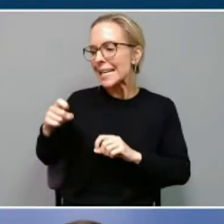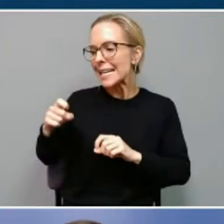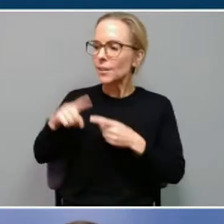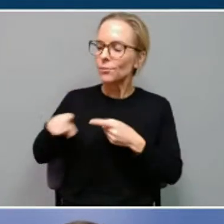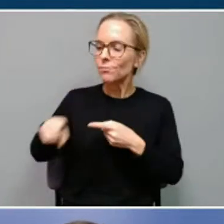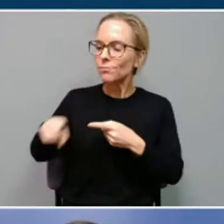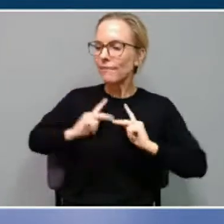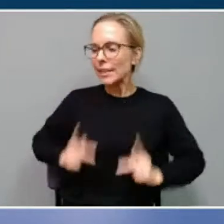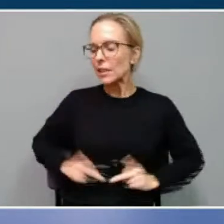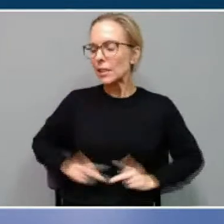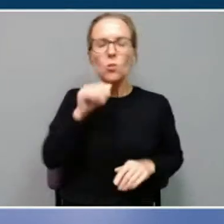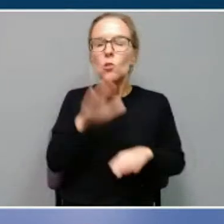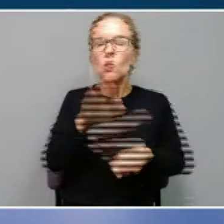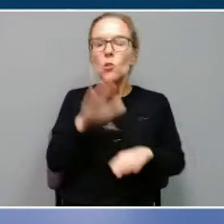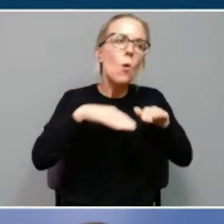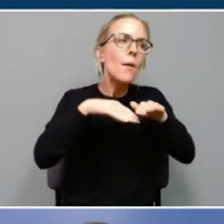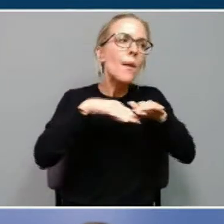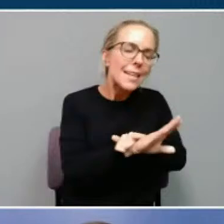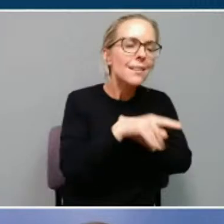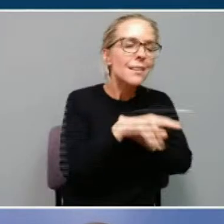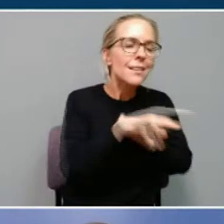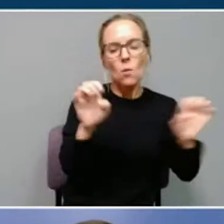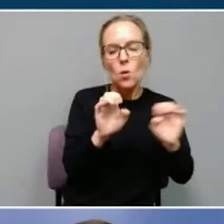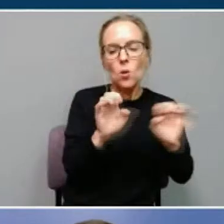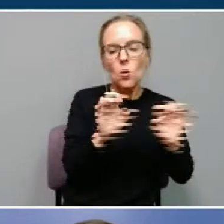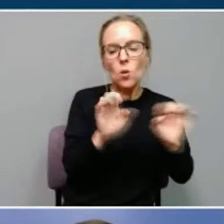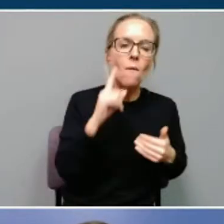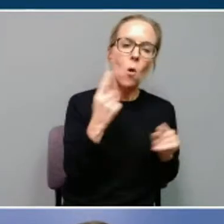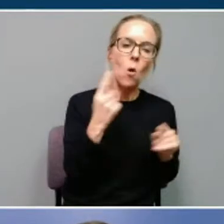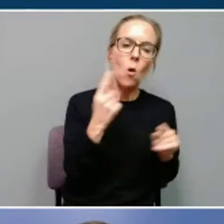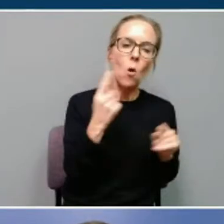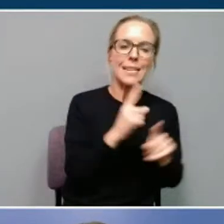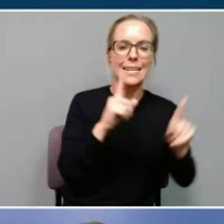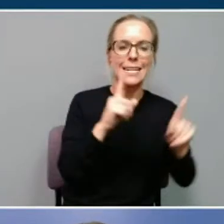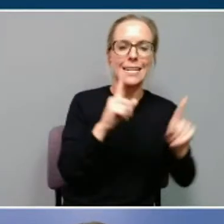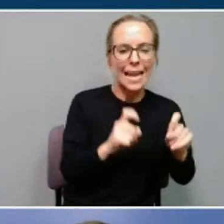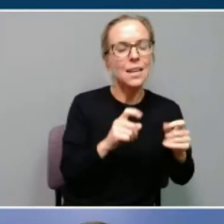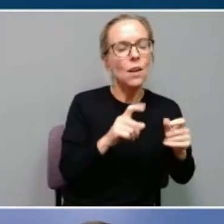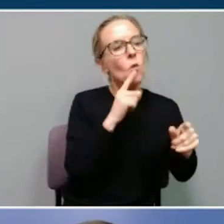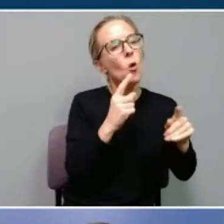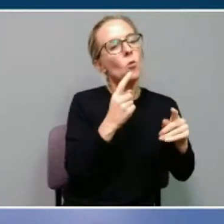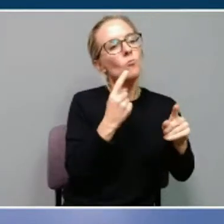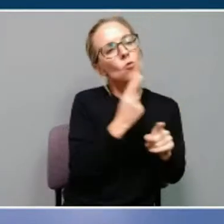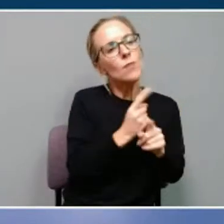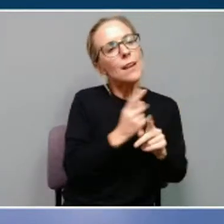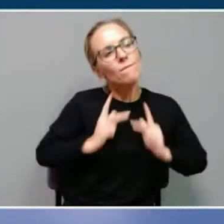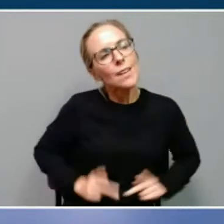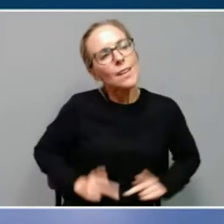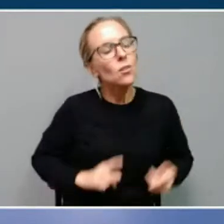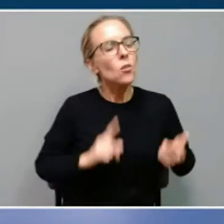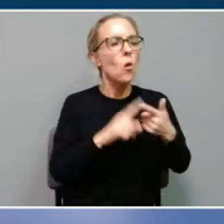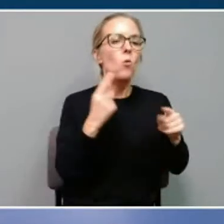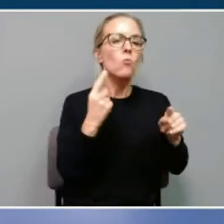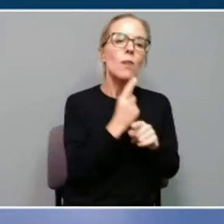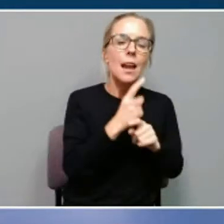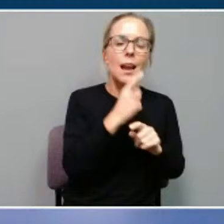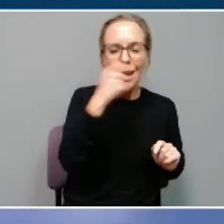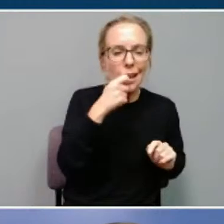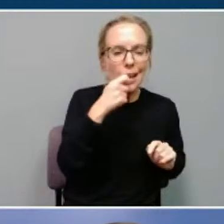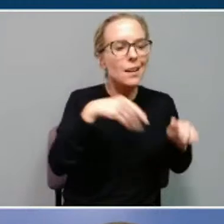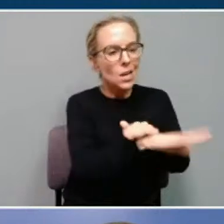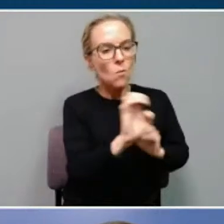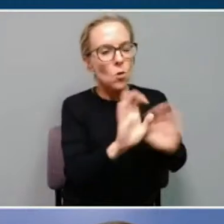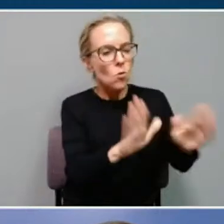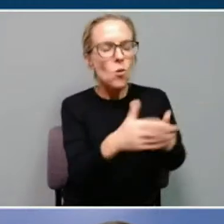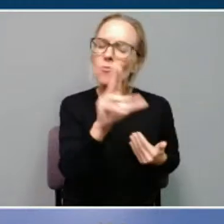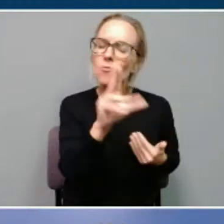regular and routine test. You do not want to do that, and it does not help your neighbors and your friends. And here's something